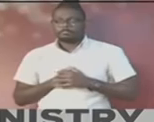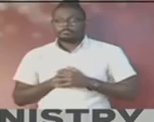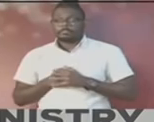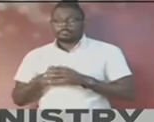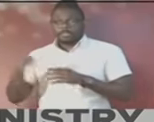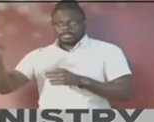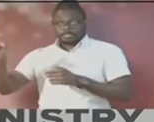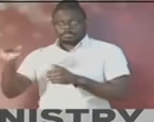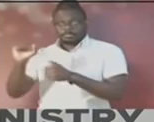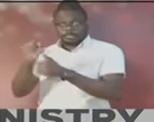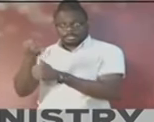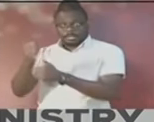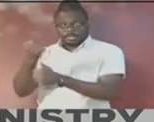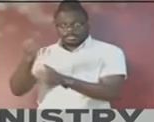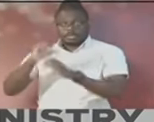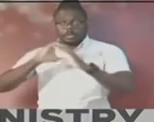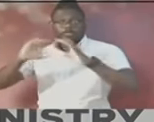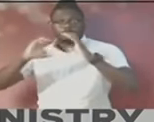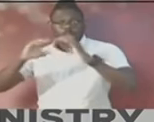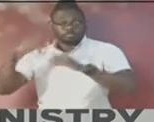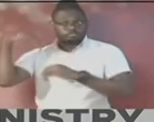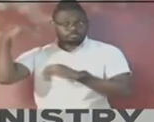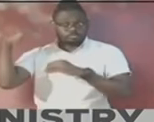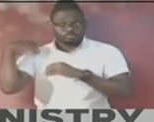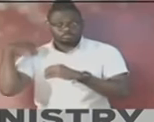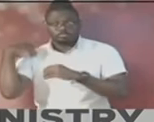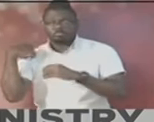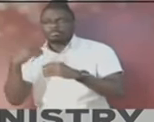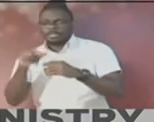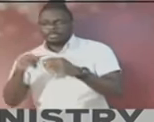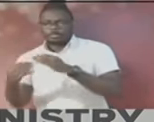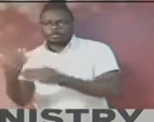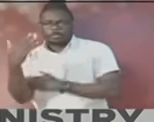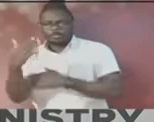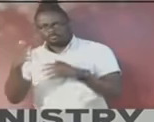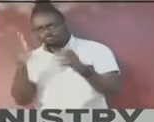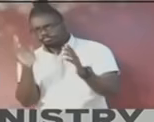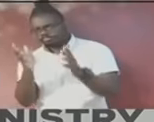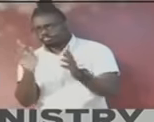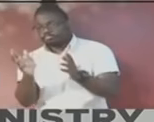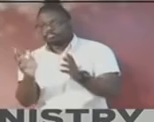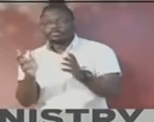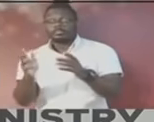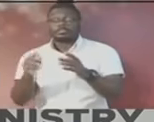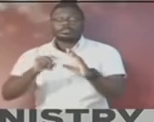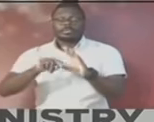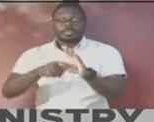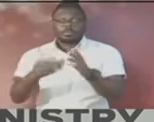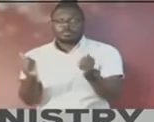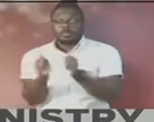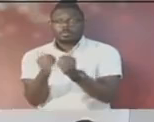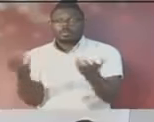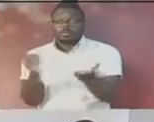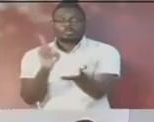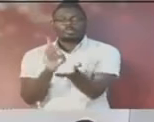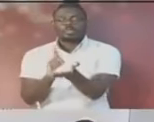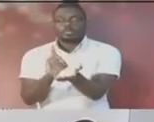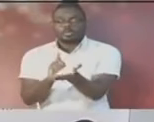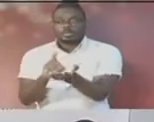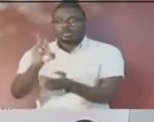of Health, and I will moderate this morning's media conference. We begin with Dr. Richards, who will provide the